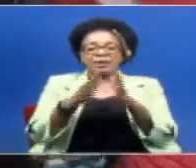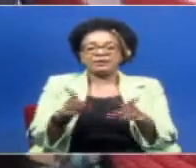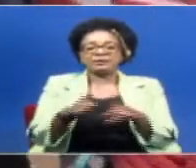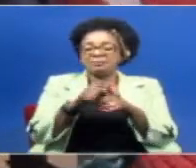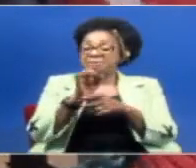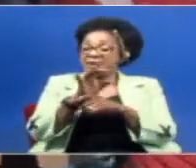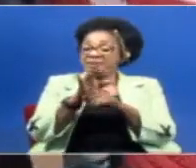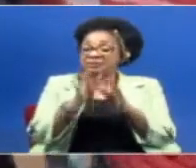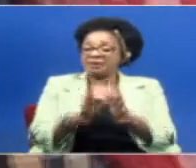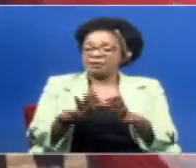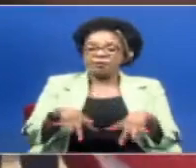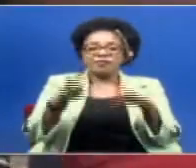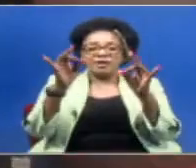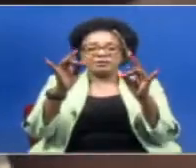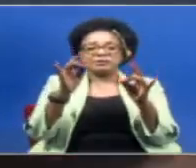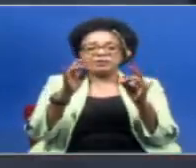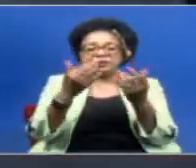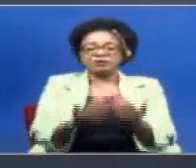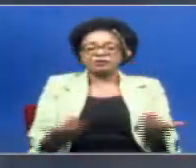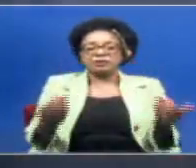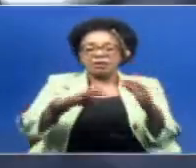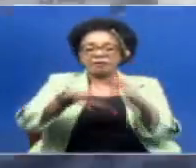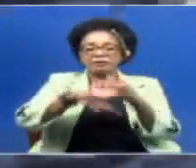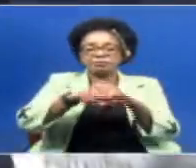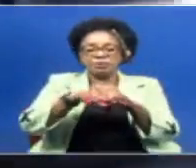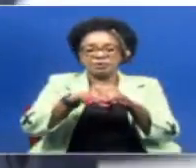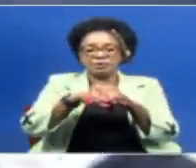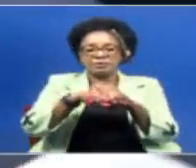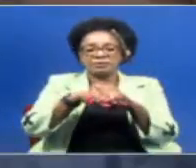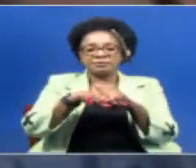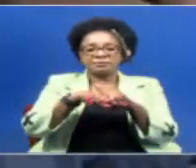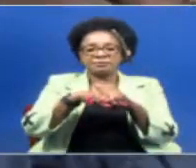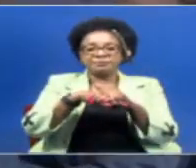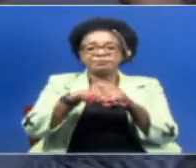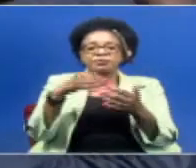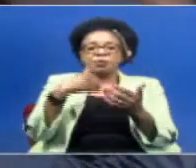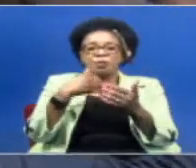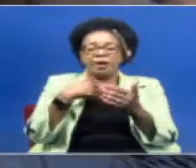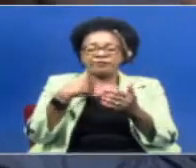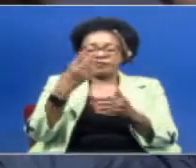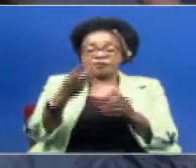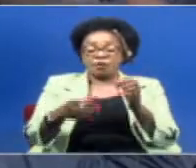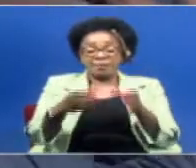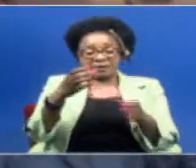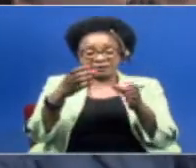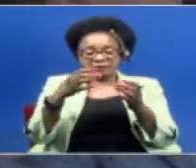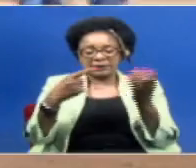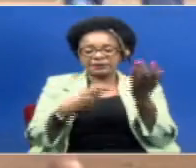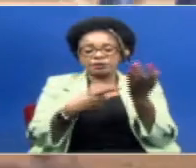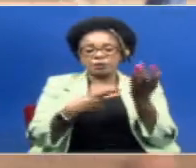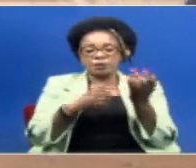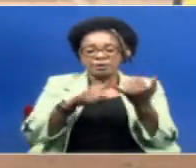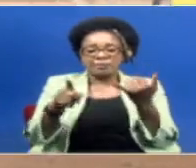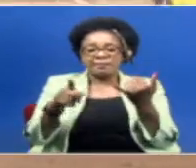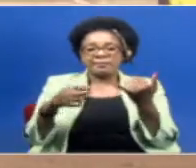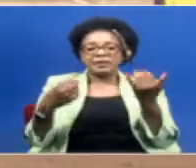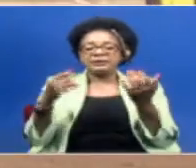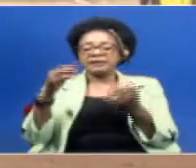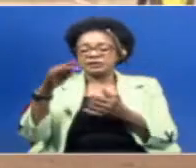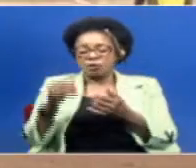in football, in the football structure we do, in football we have the four pillars. We have the technical, tactical, physical,